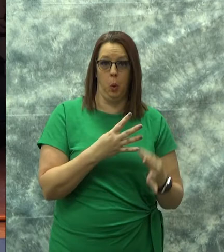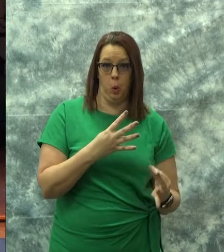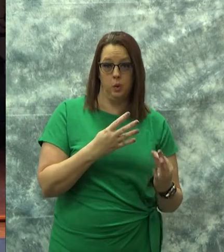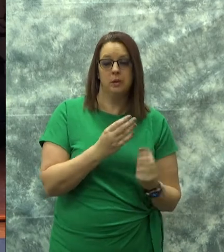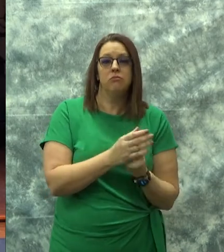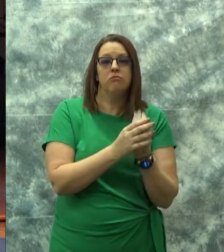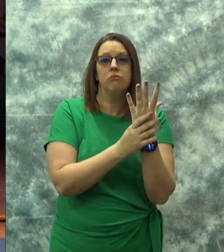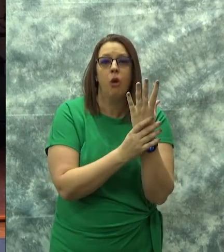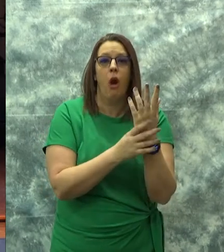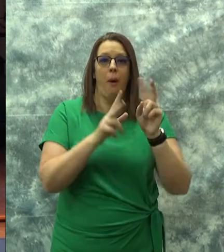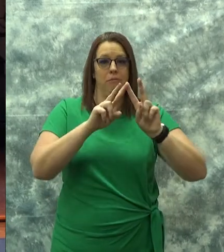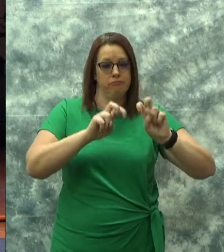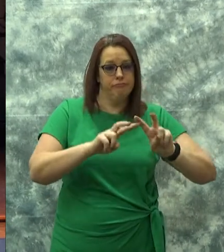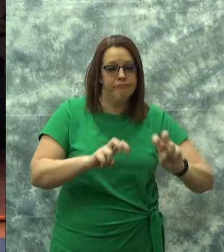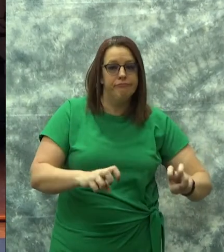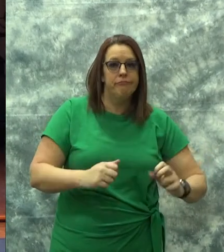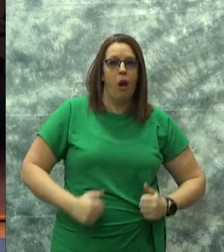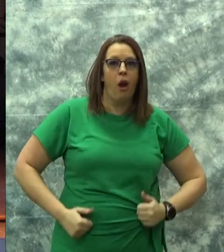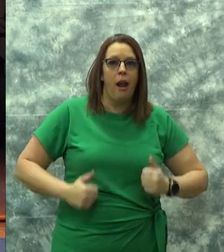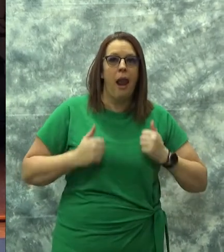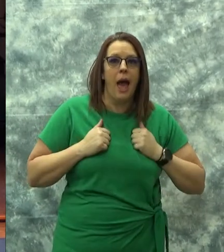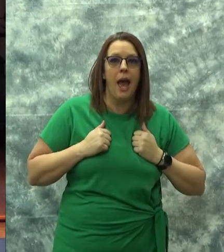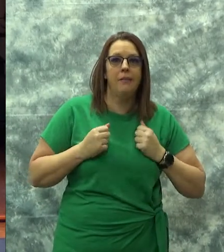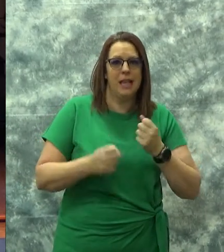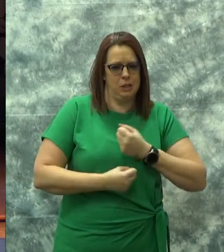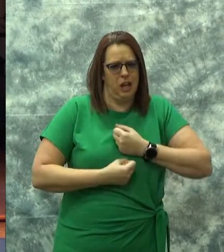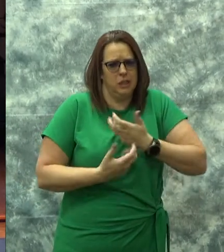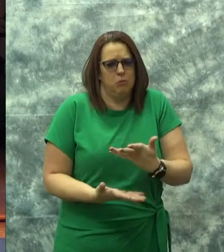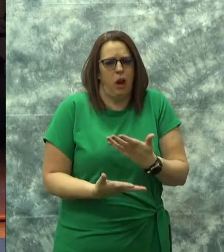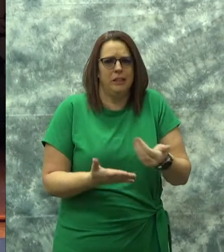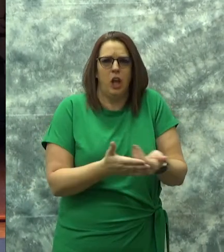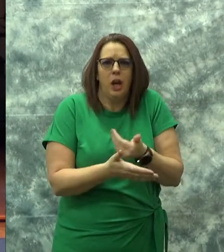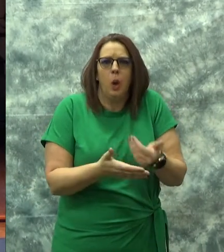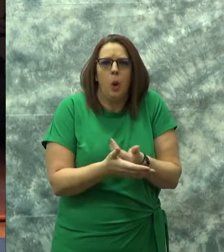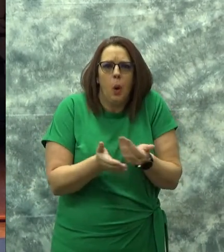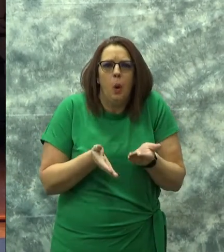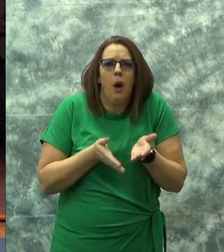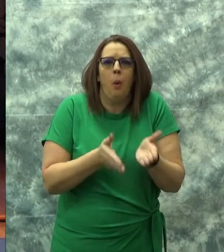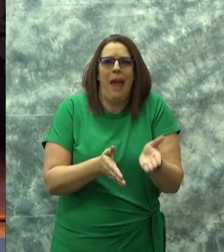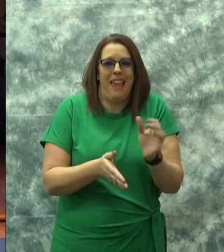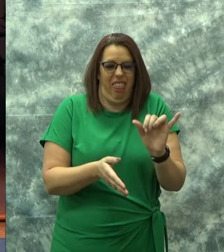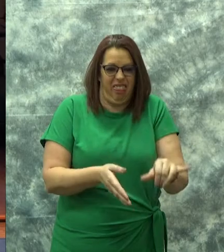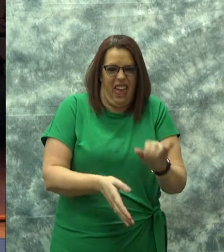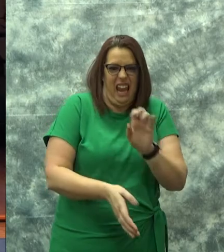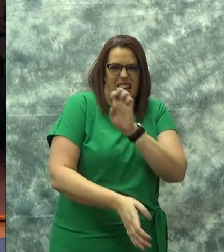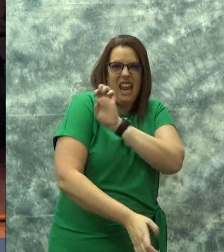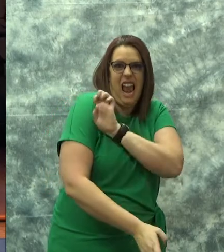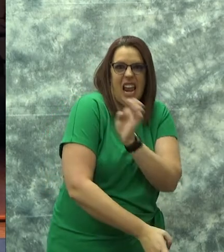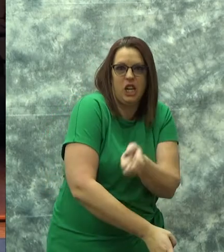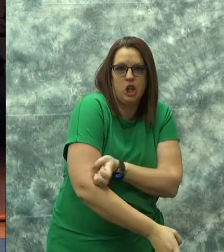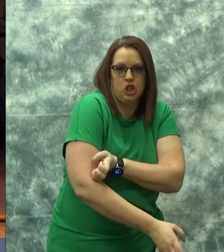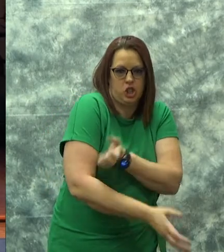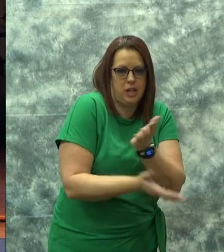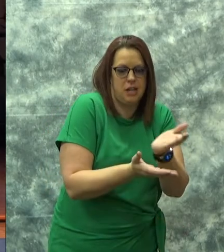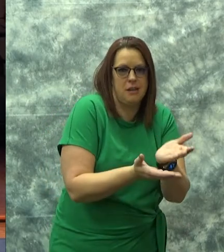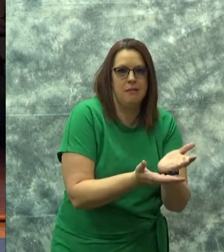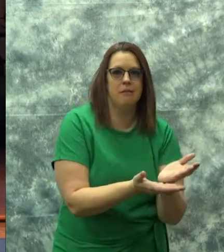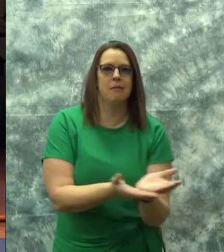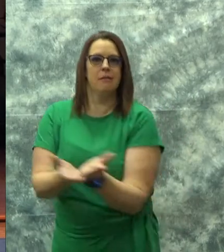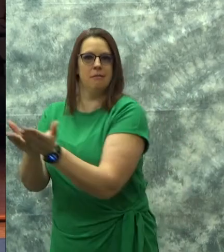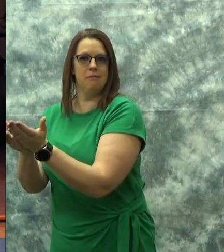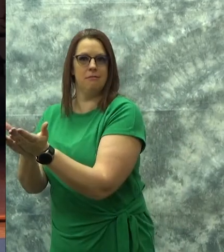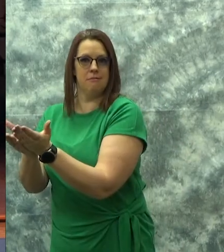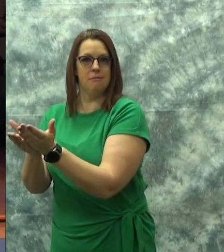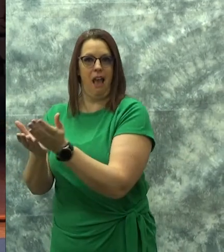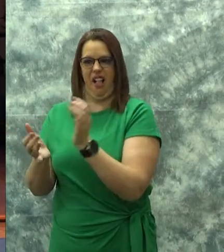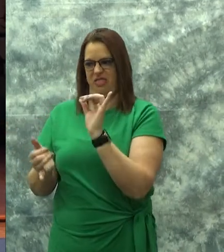and we choose to examine our lives, and to express ourselves in a new way, we take that energy out wherever we go. And